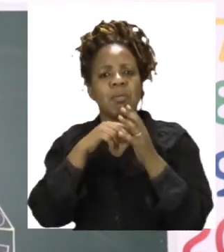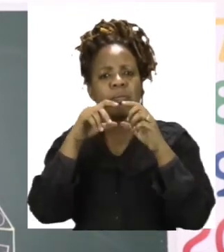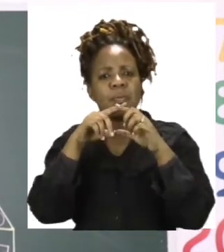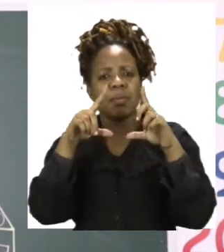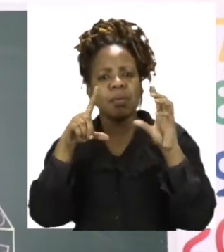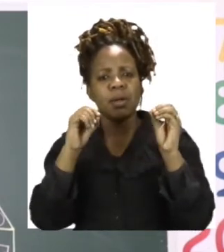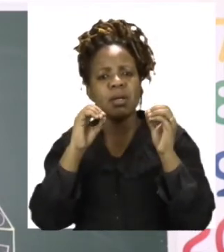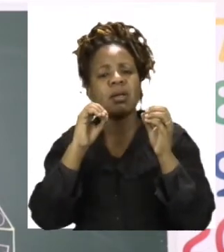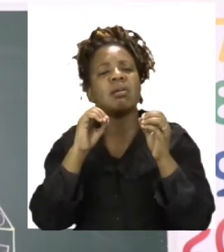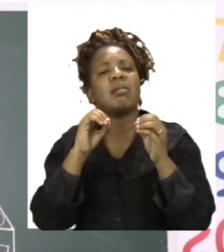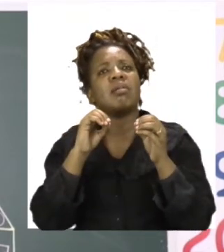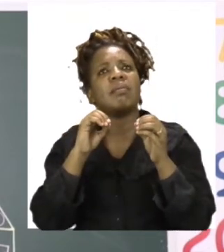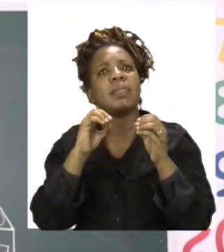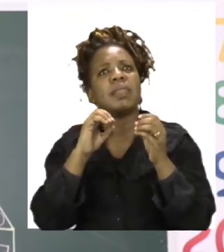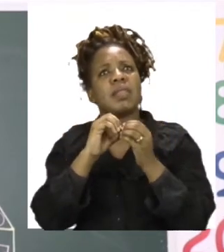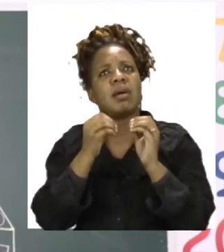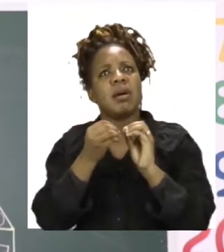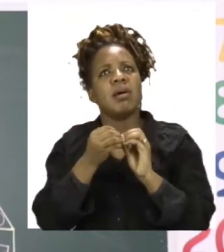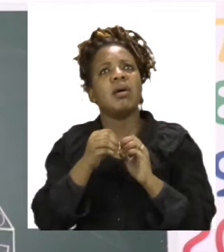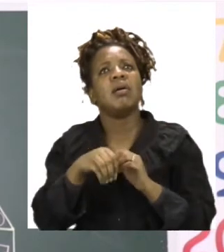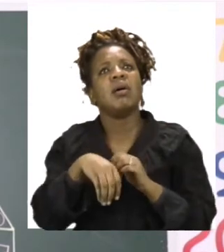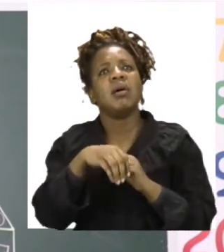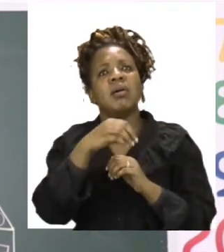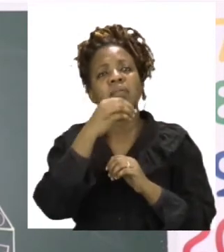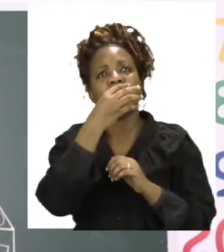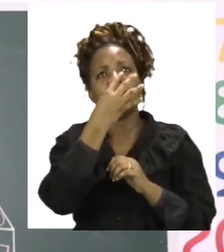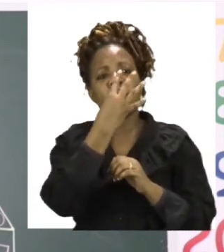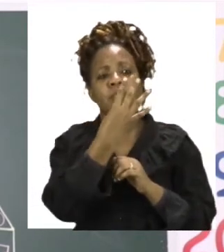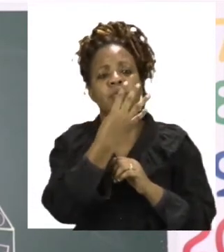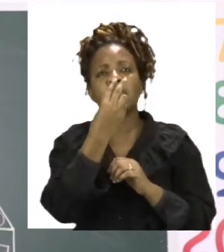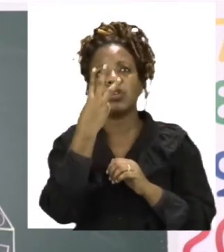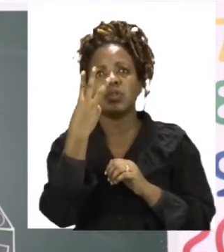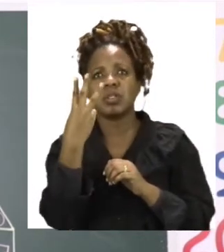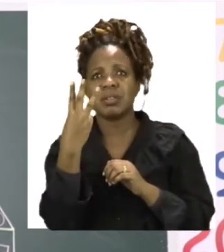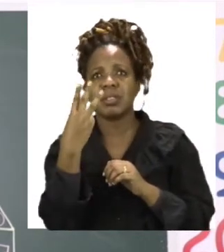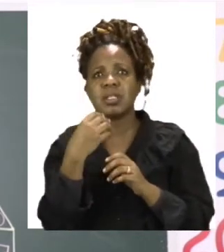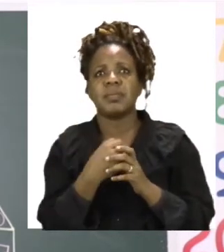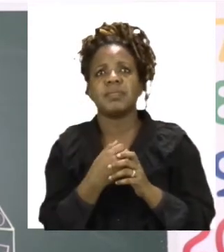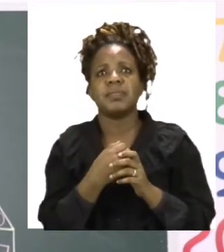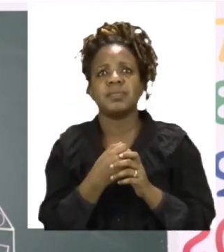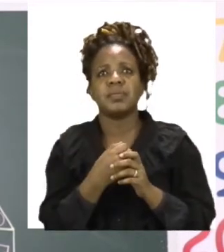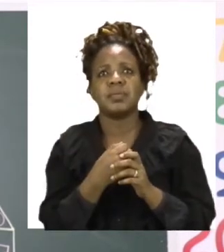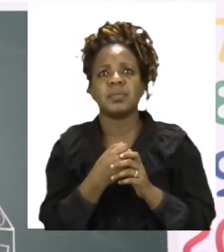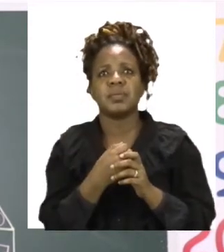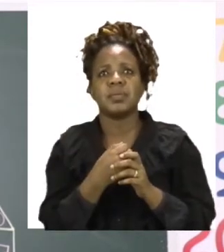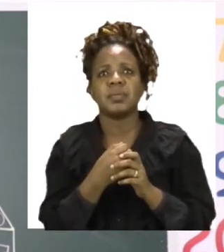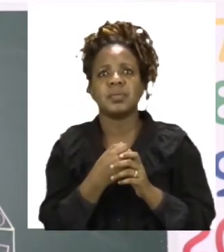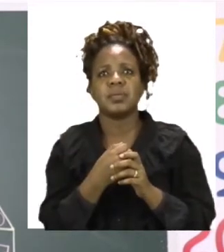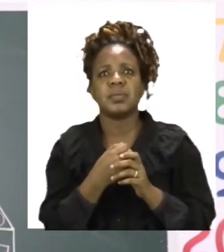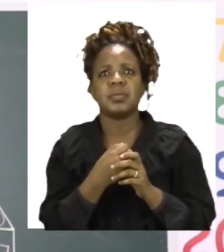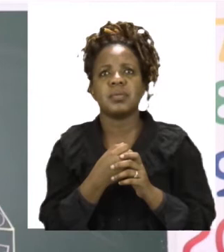43. So we need to help him. We write the number 43 down